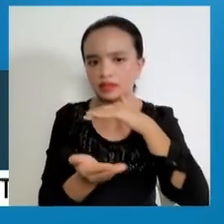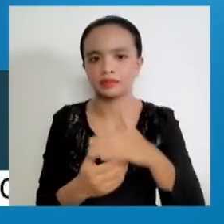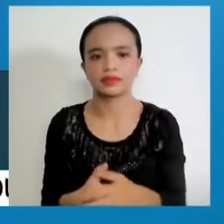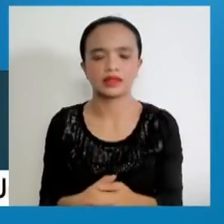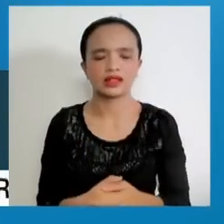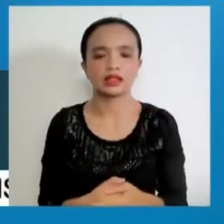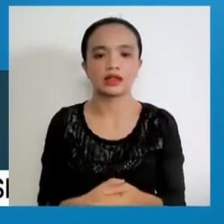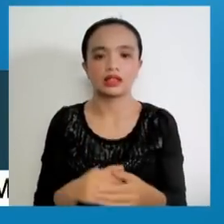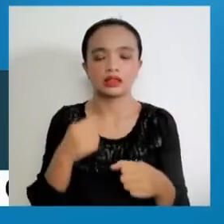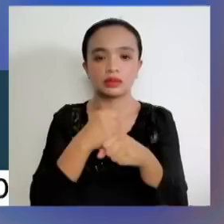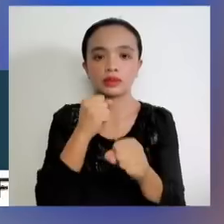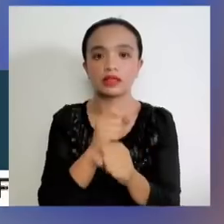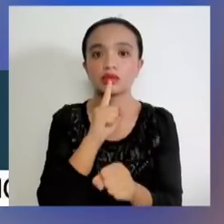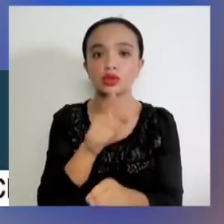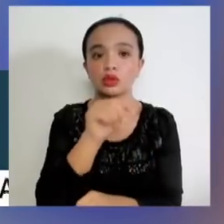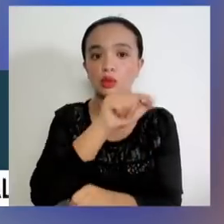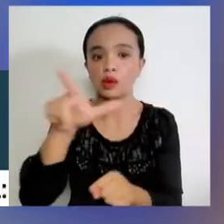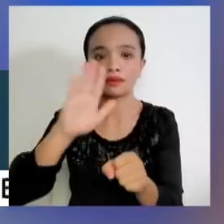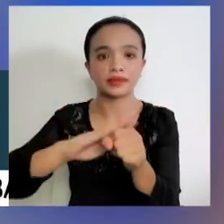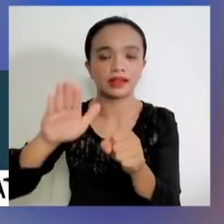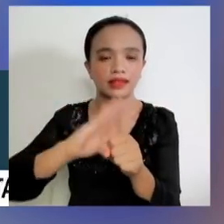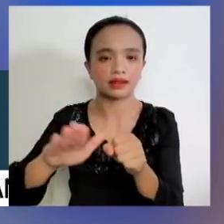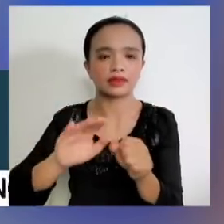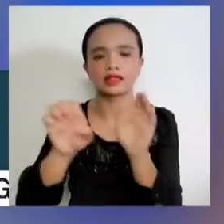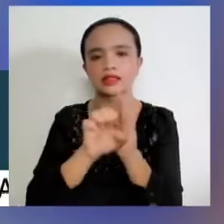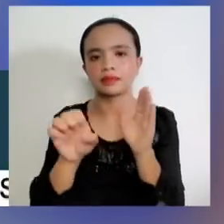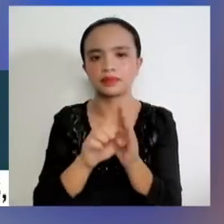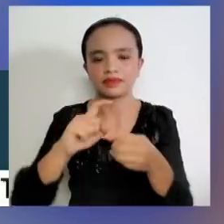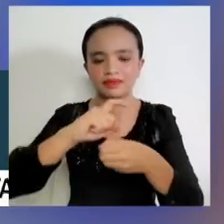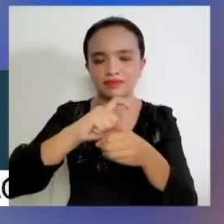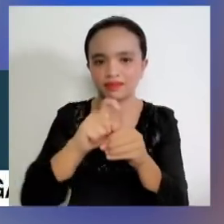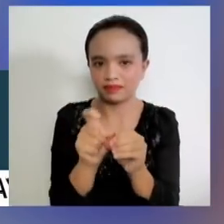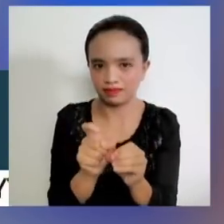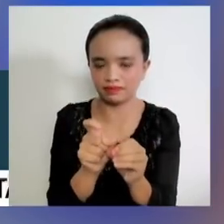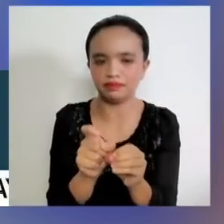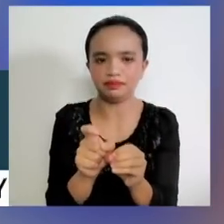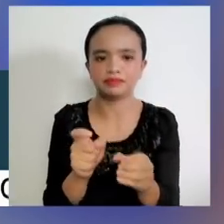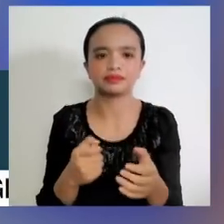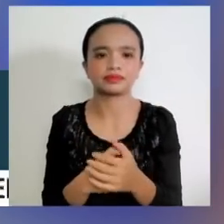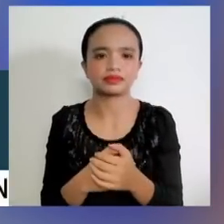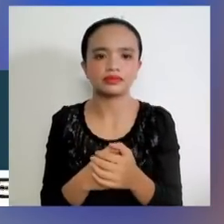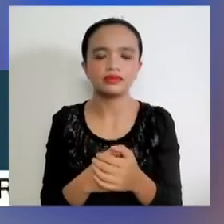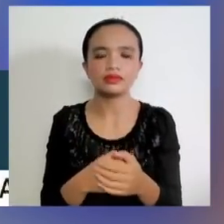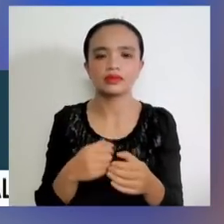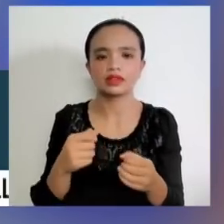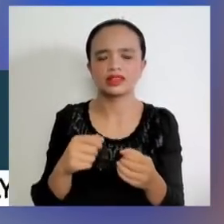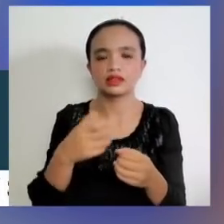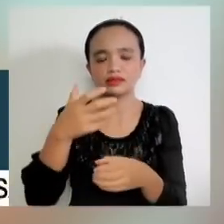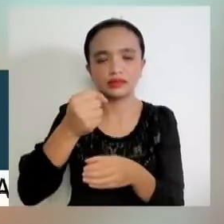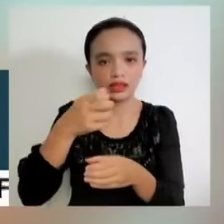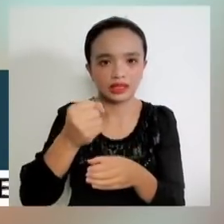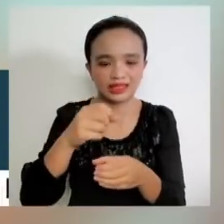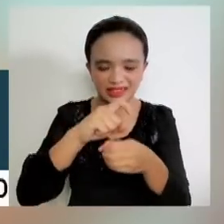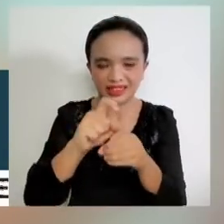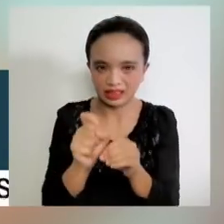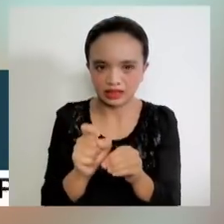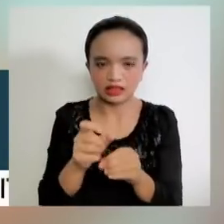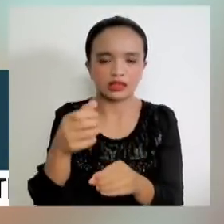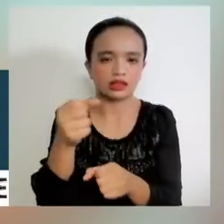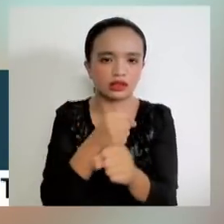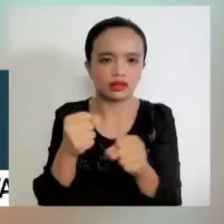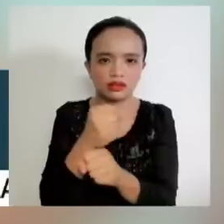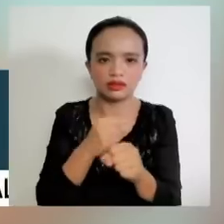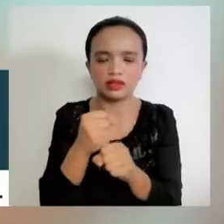of sufficient supply of primary commodities like canned goods, evaporated milk, coffee, detergent powder, candles,